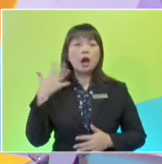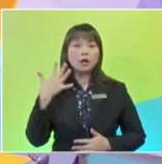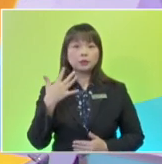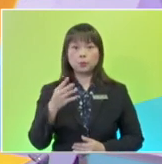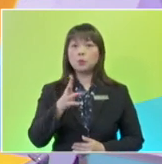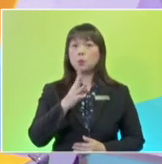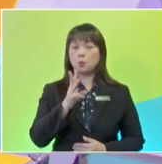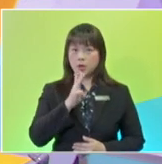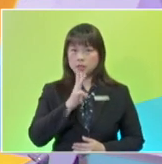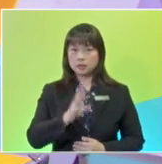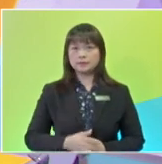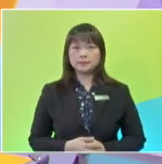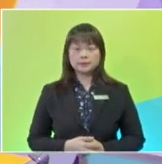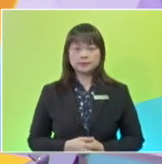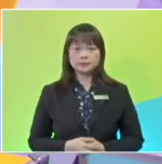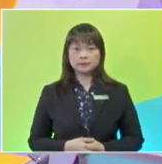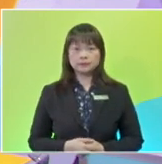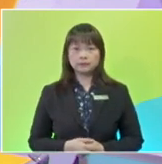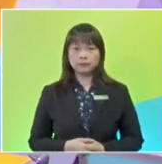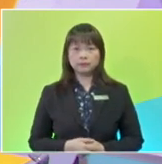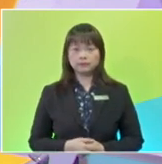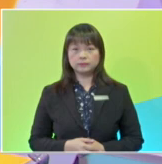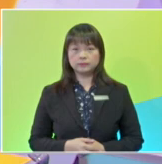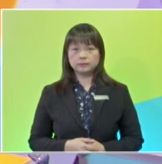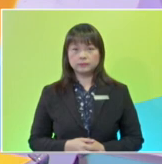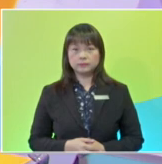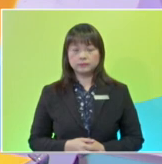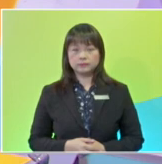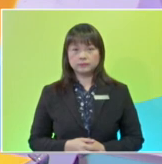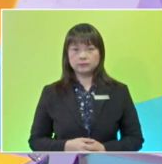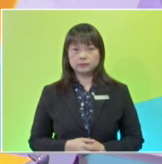red container, I am pouring the...